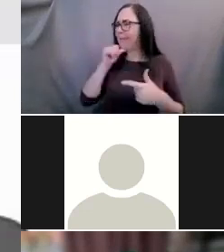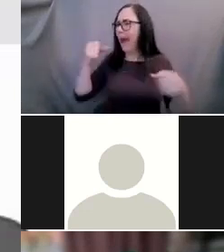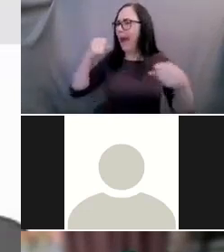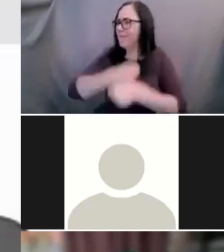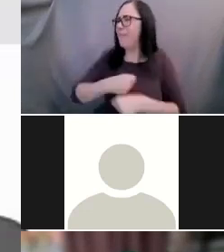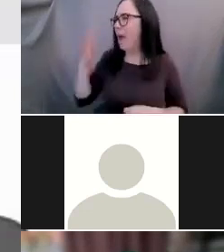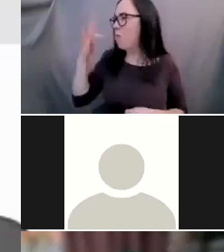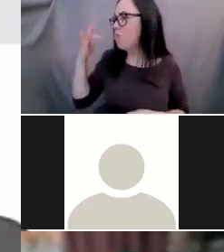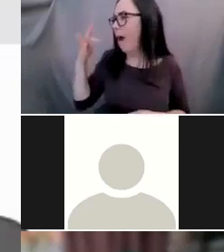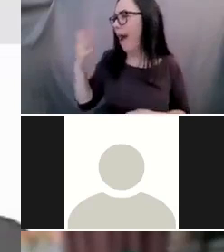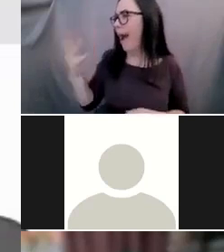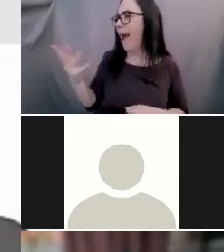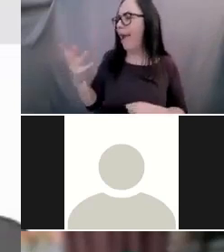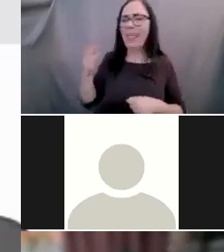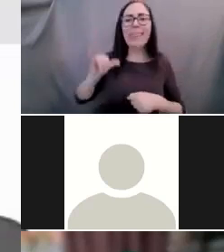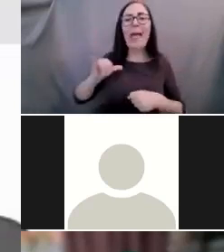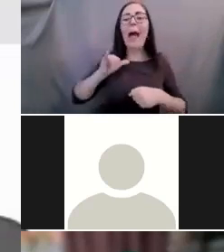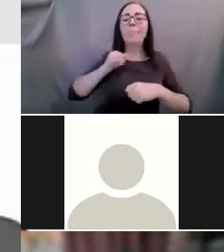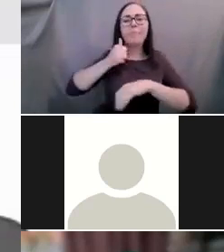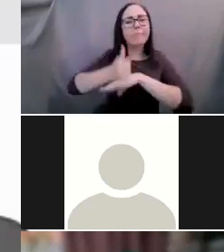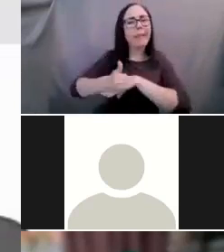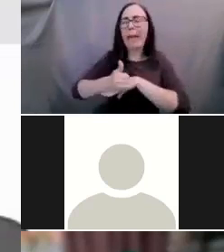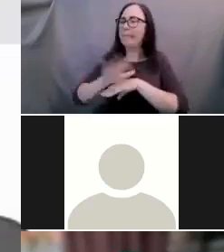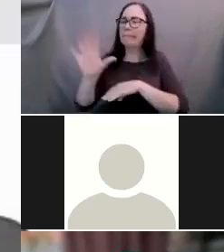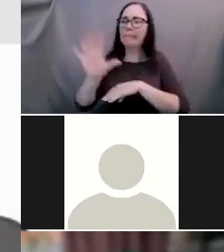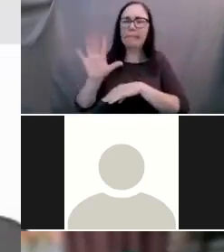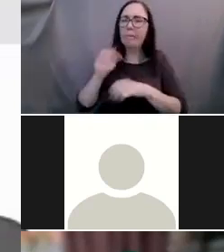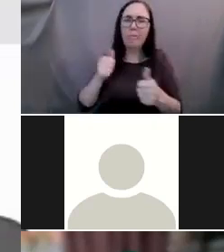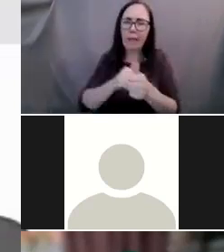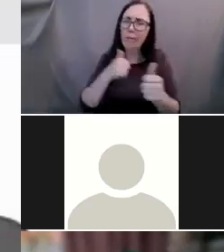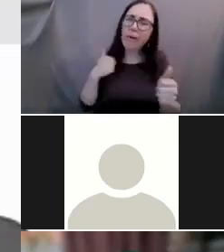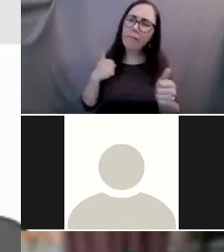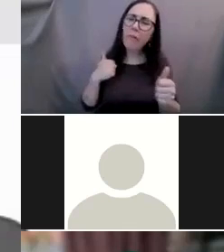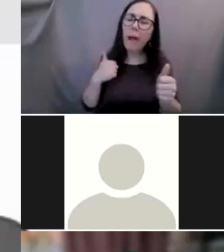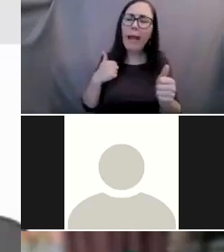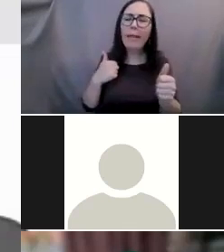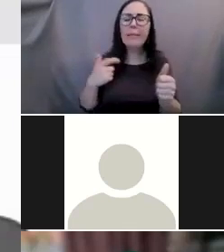shuts itself down during stressful events.